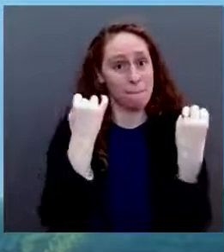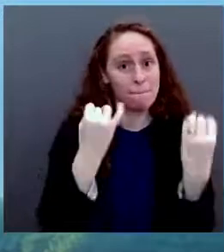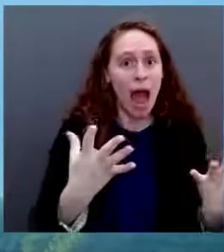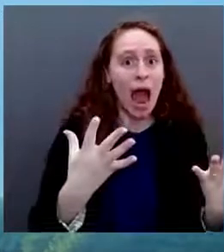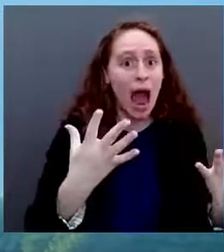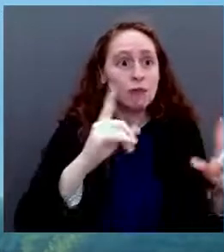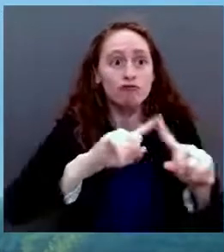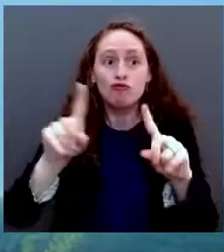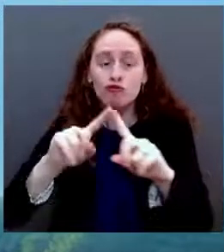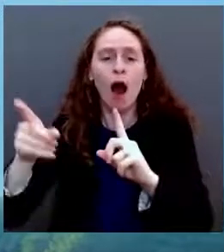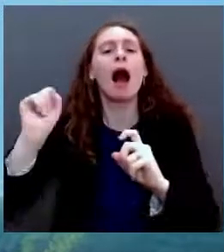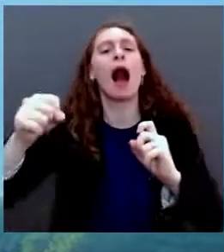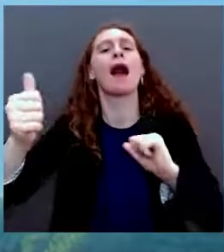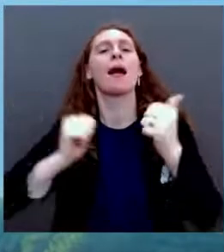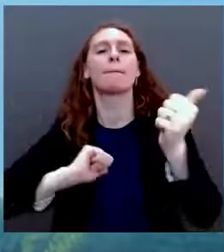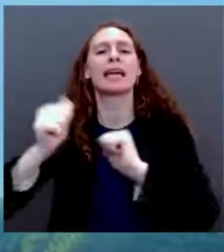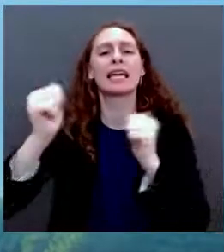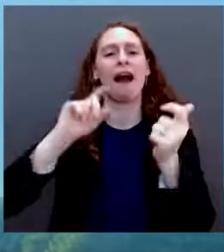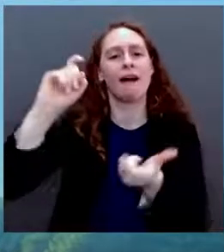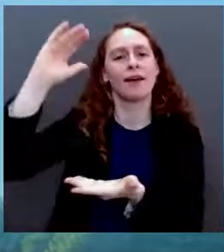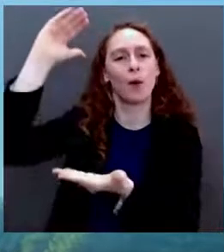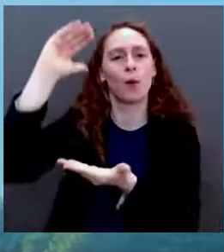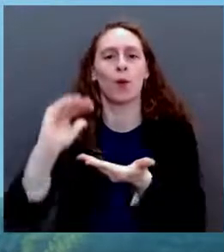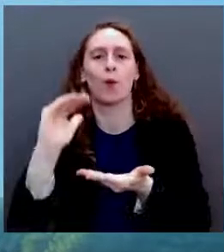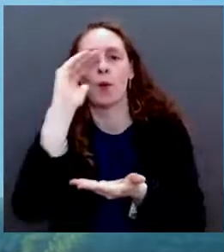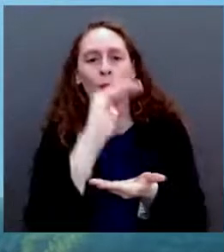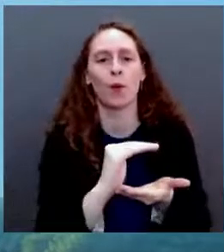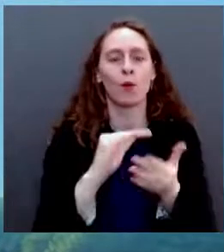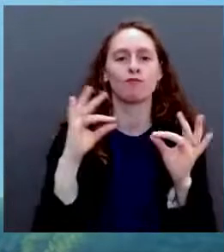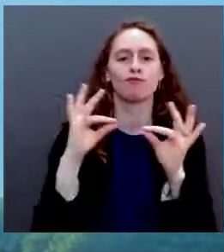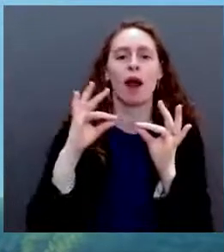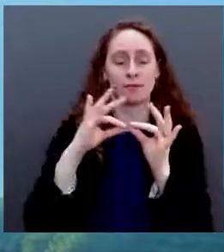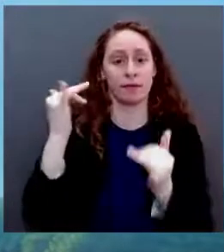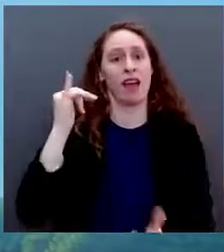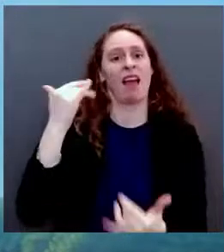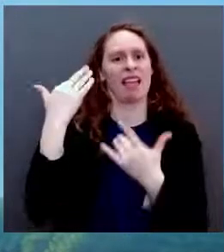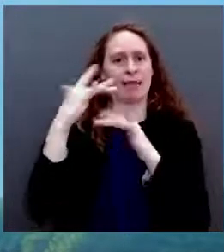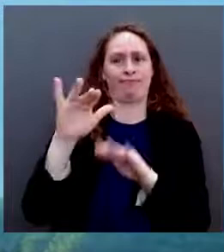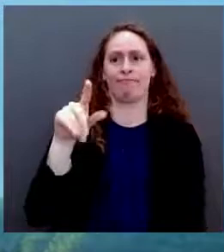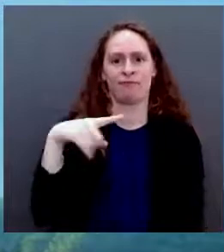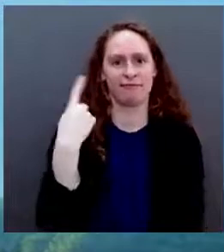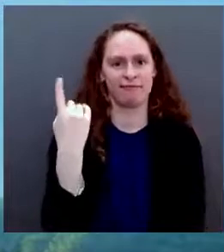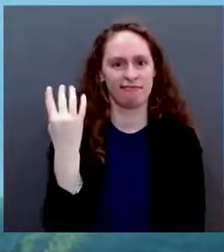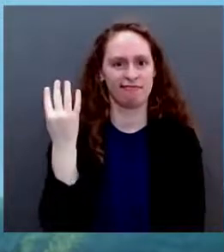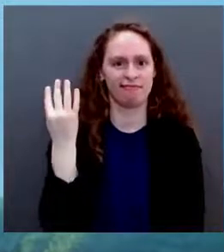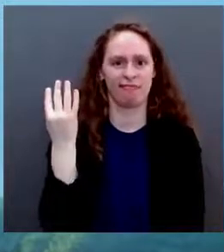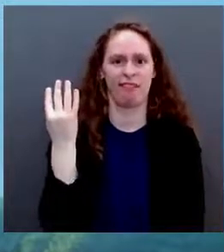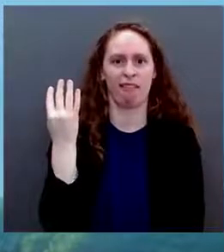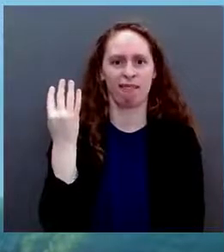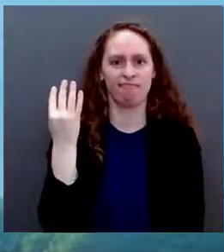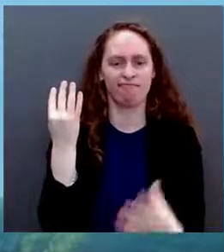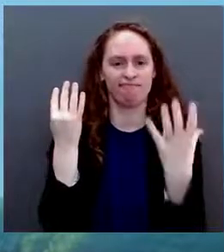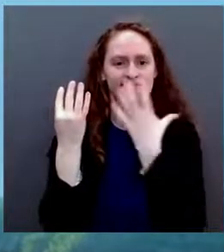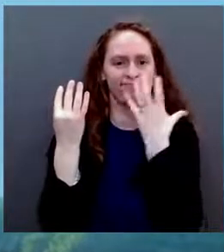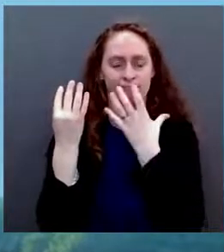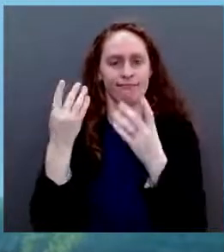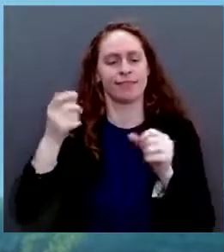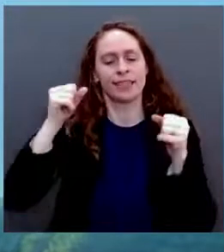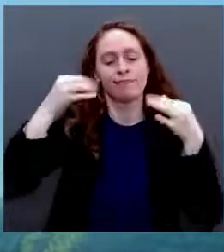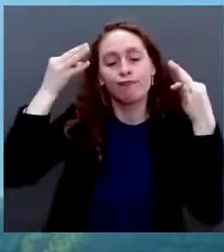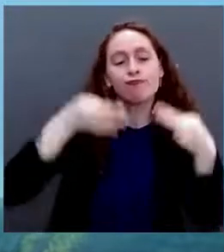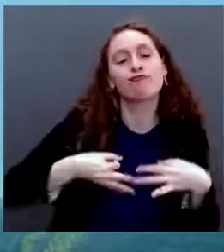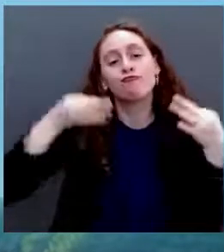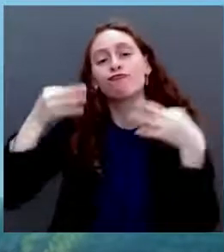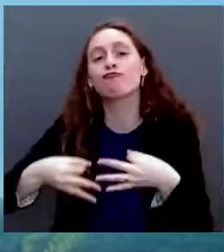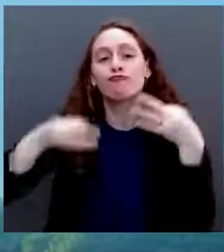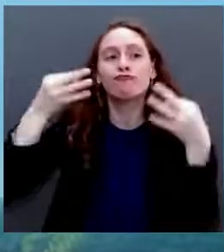now. Small, independent farmers and ranchers are being driven out of business, sometimes businesses that have been around for